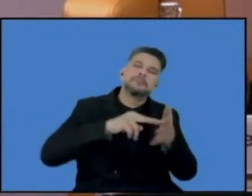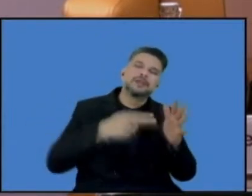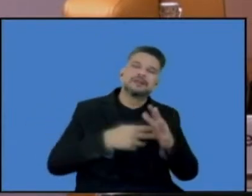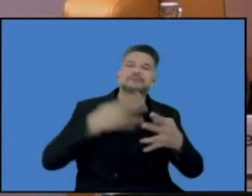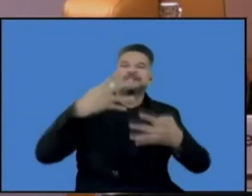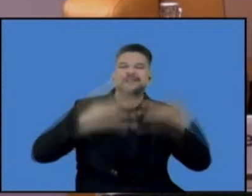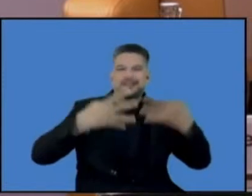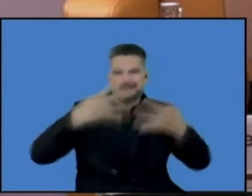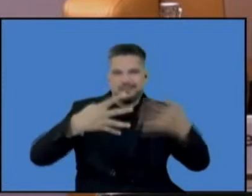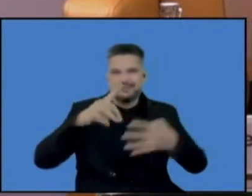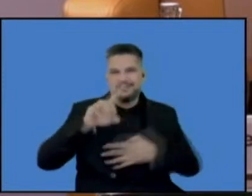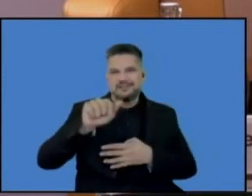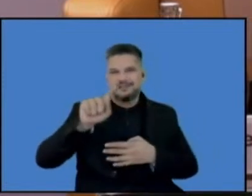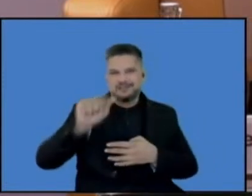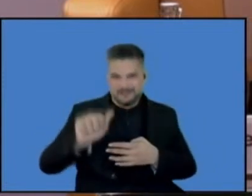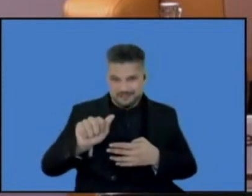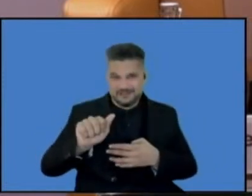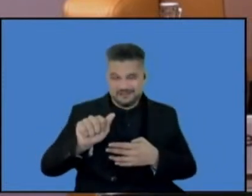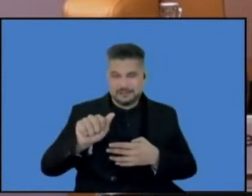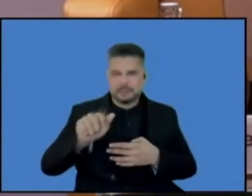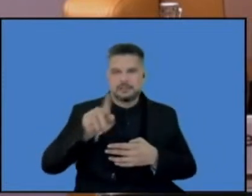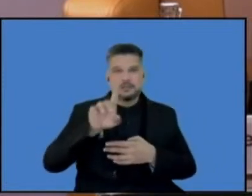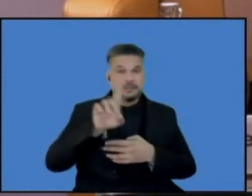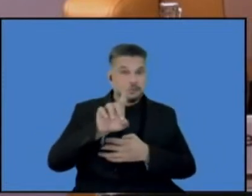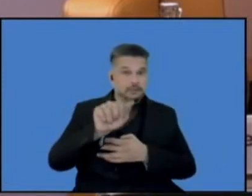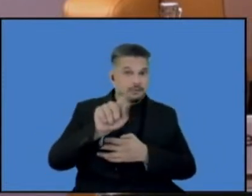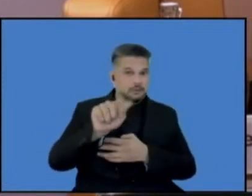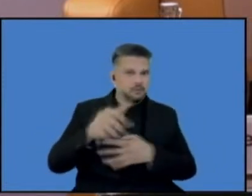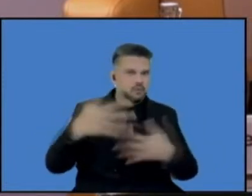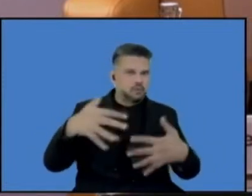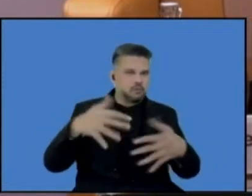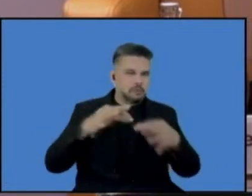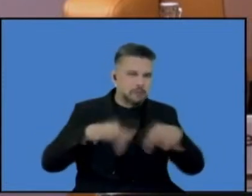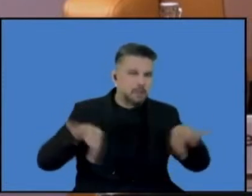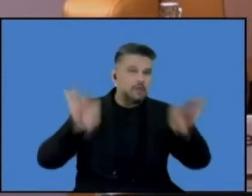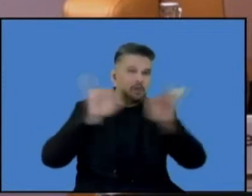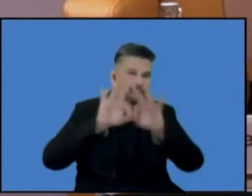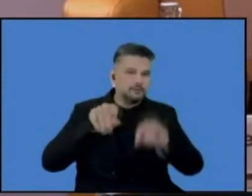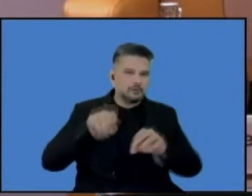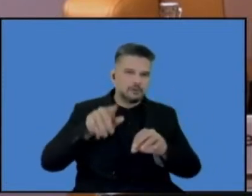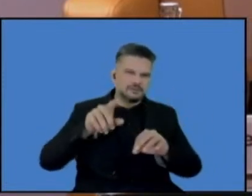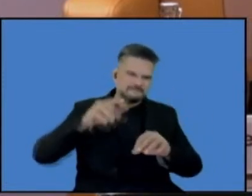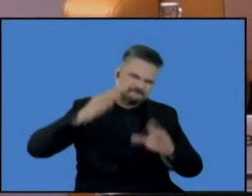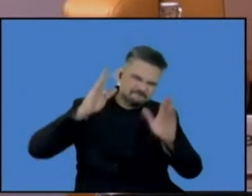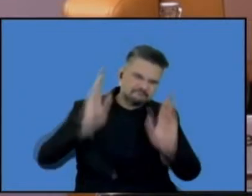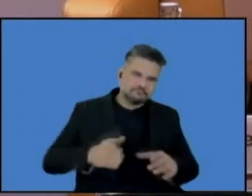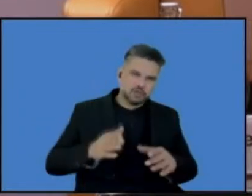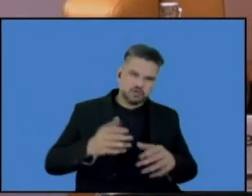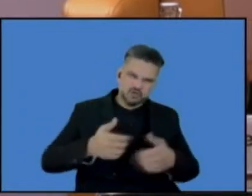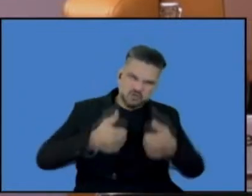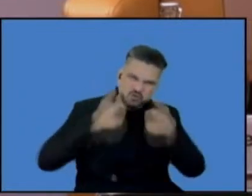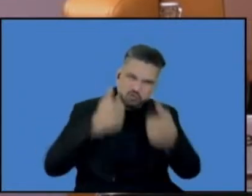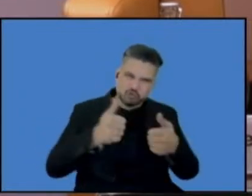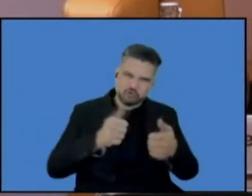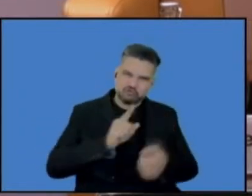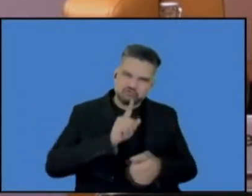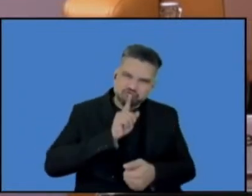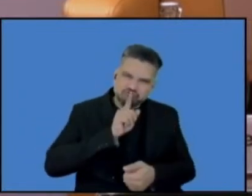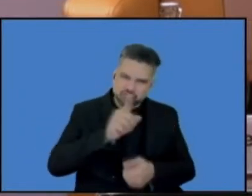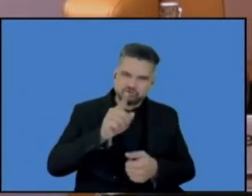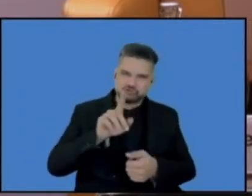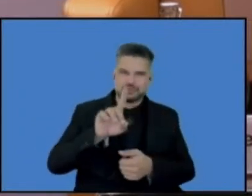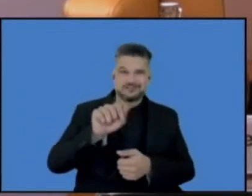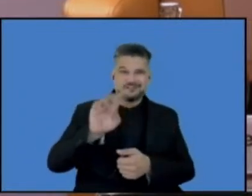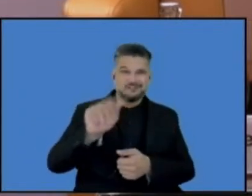is very powerful, and we all need a good, accurate, disaggregated one. Having a one integrated system